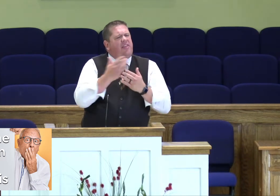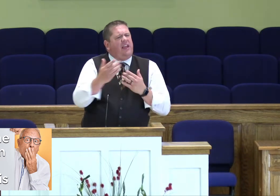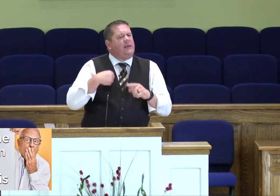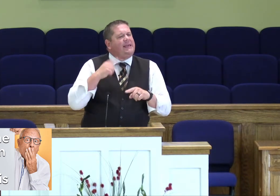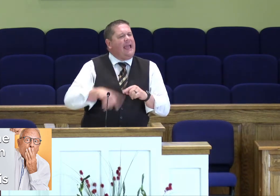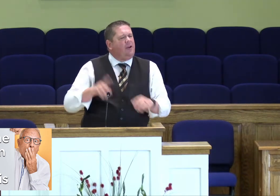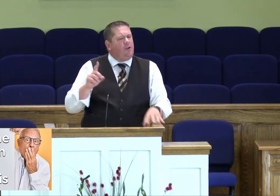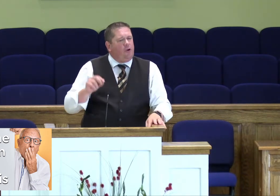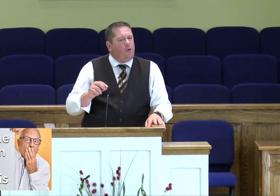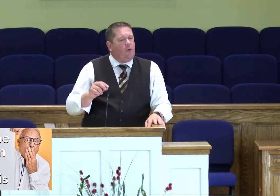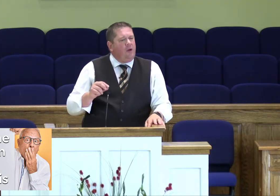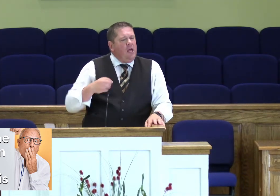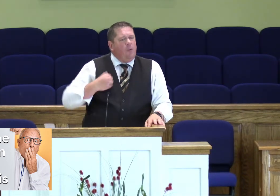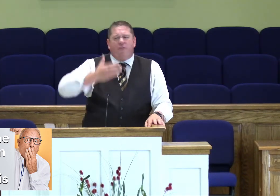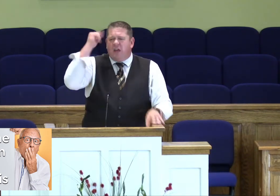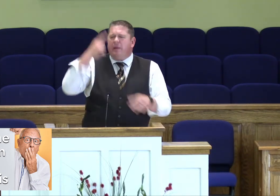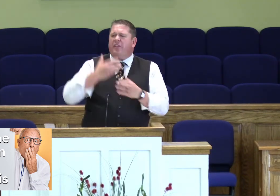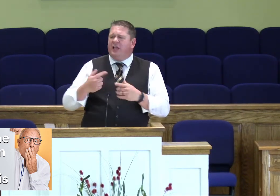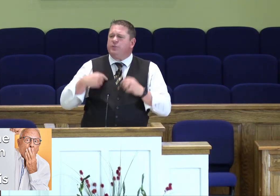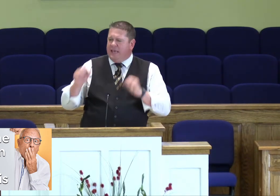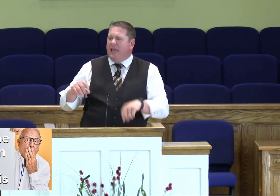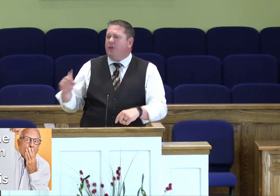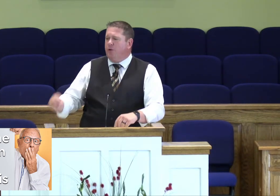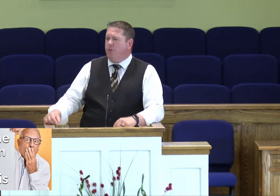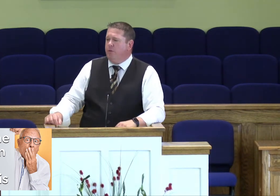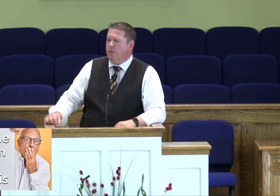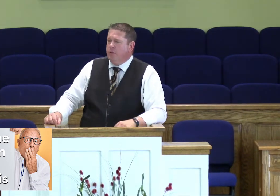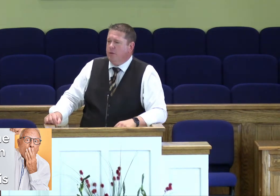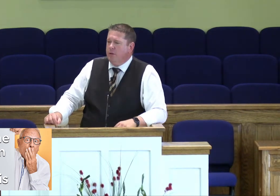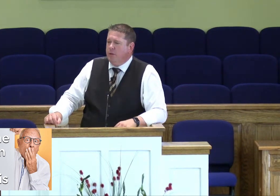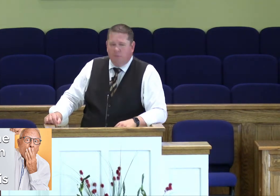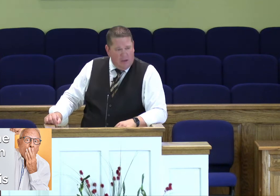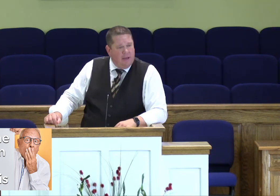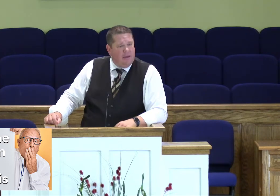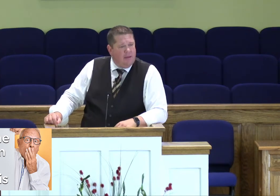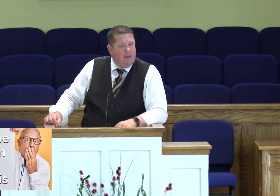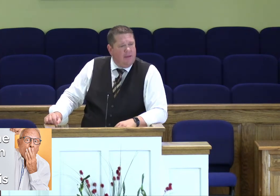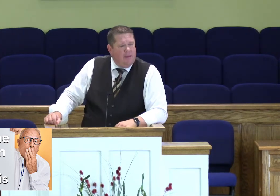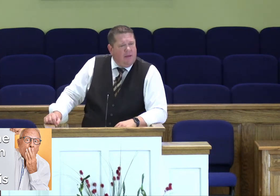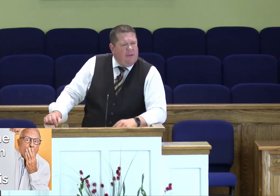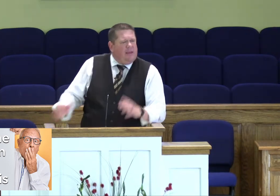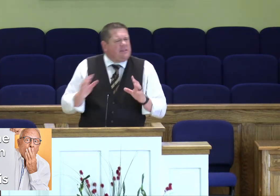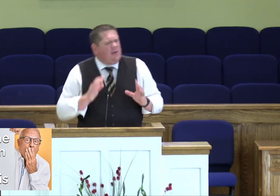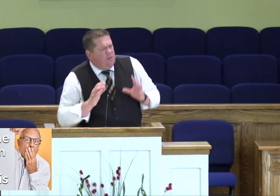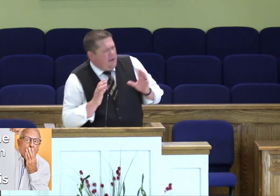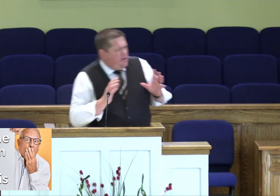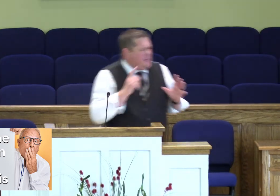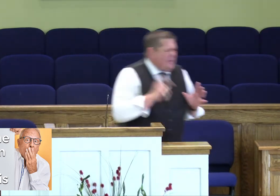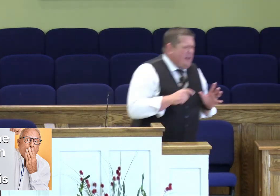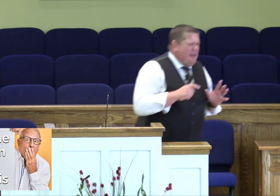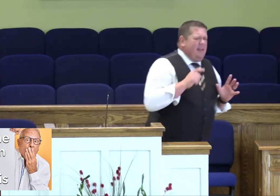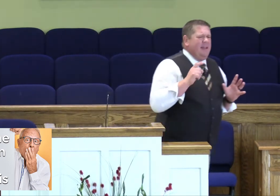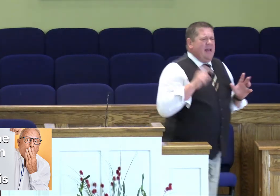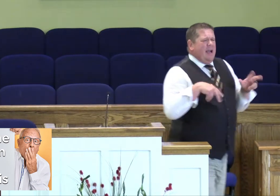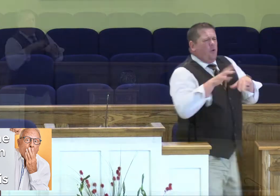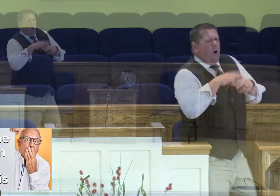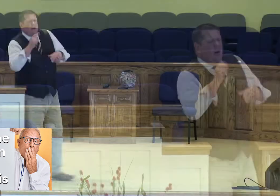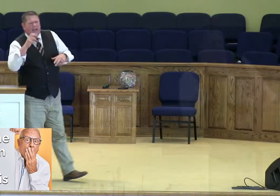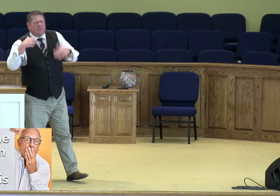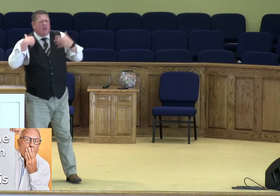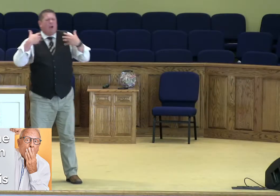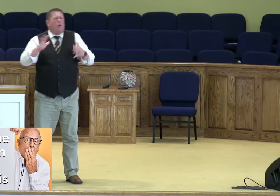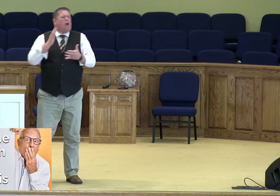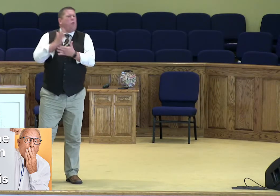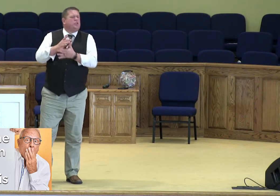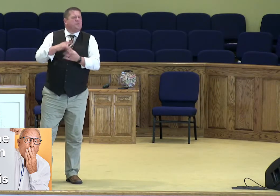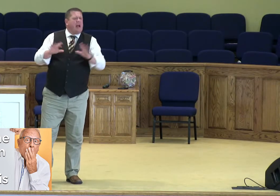worry about the things we can't do. We forget about the things we can do, right? I mean, it's like, oh my goodness, I gotta walk